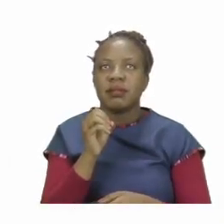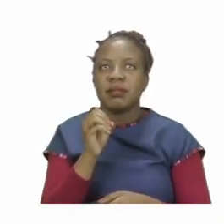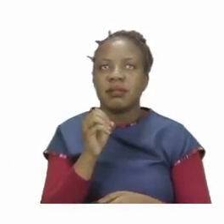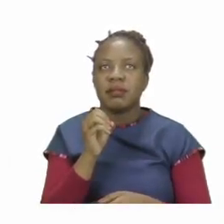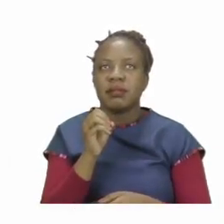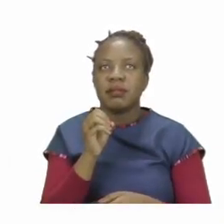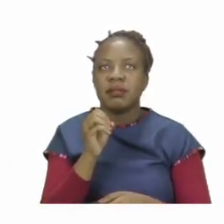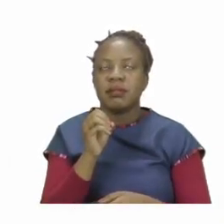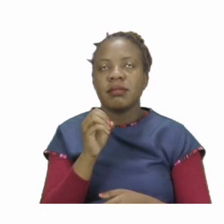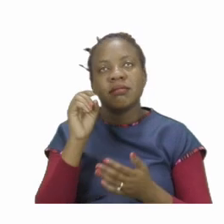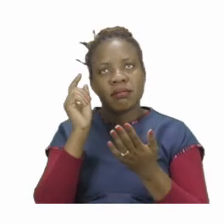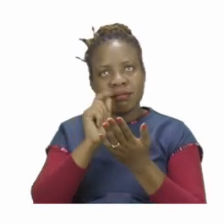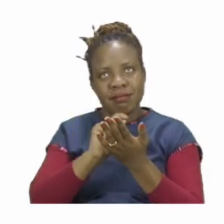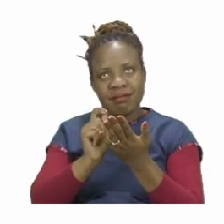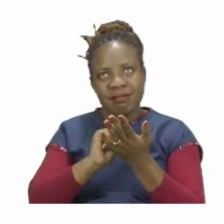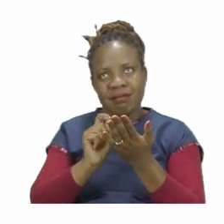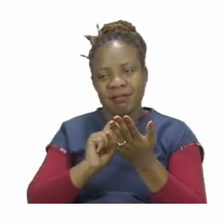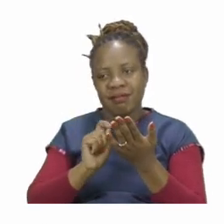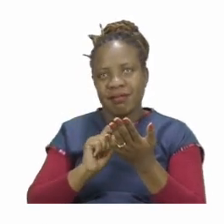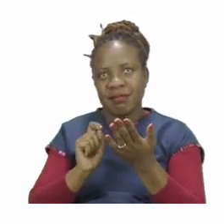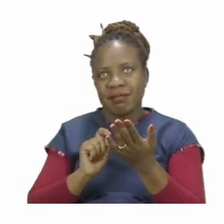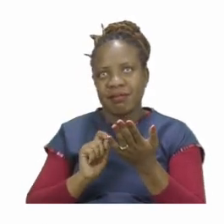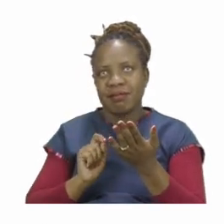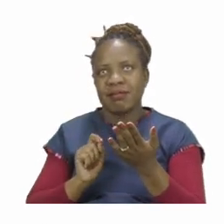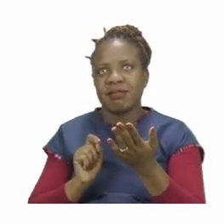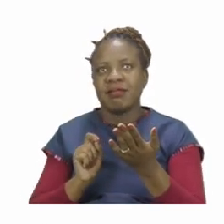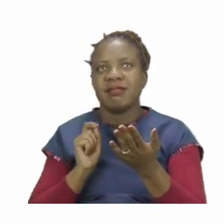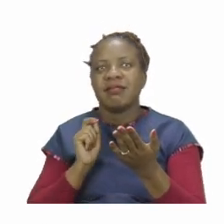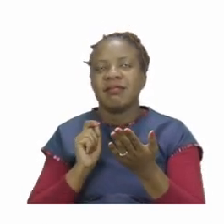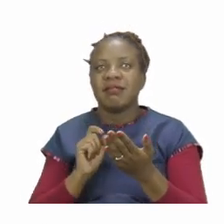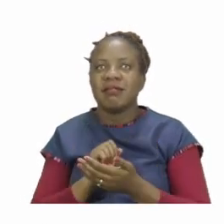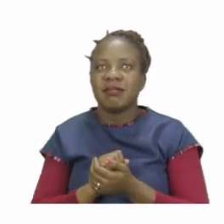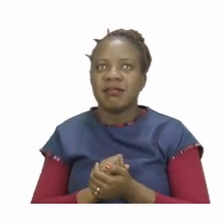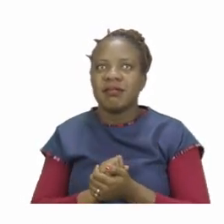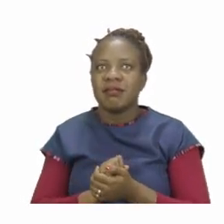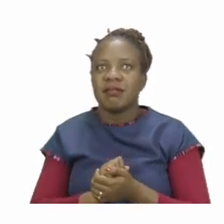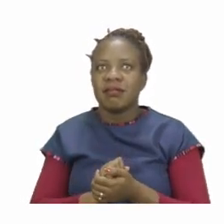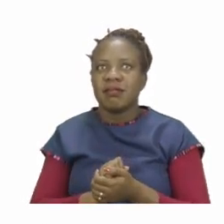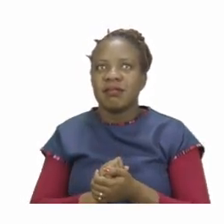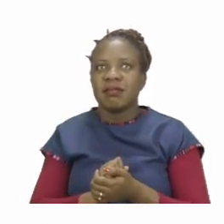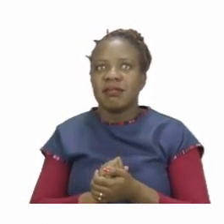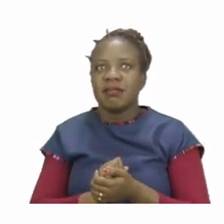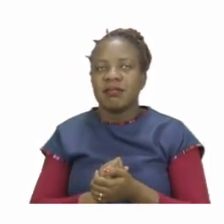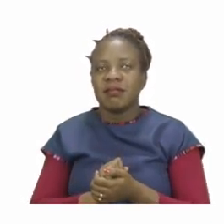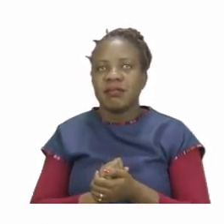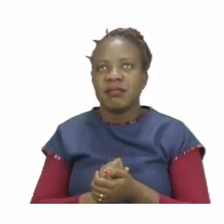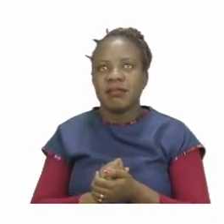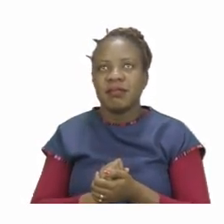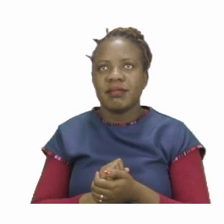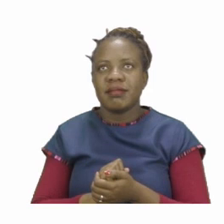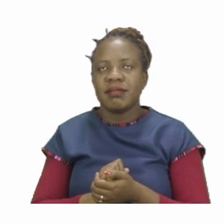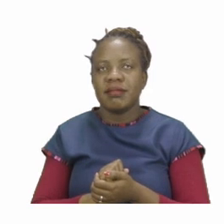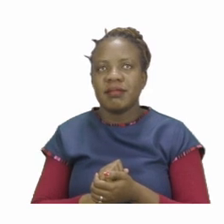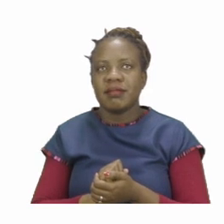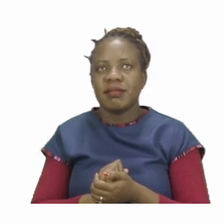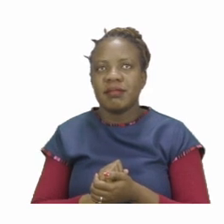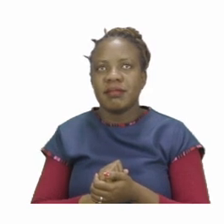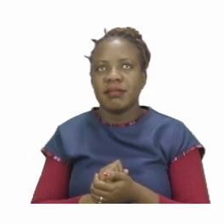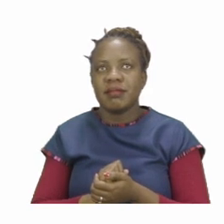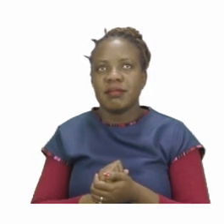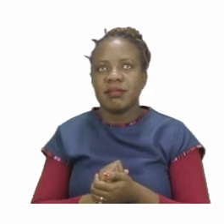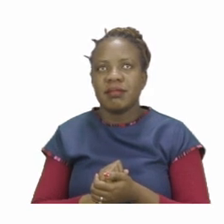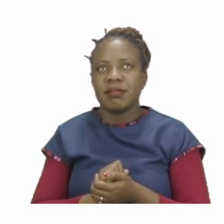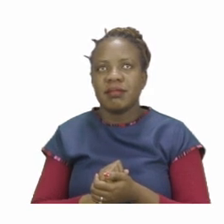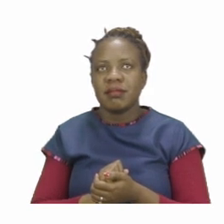some creative writing. It says that we can get,